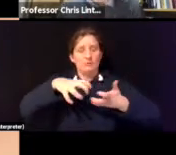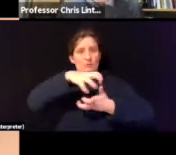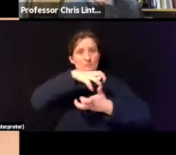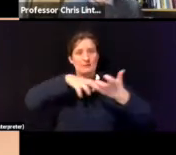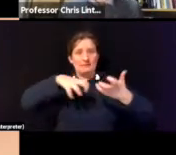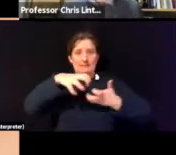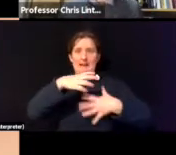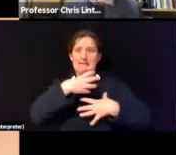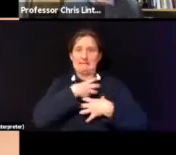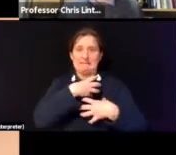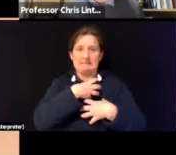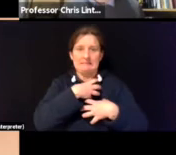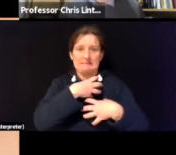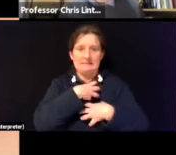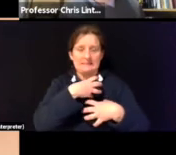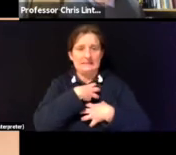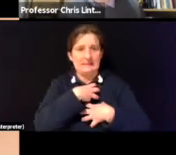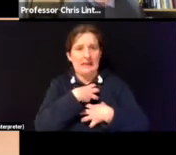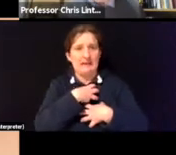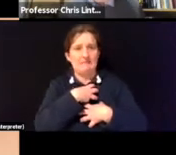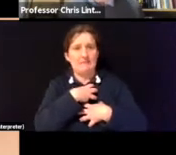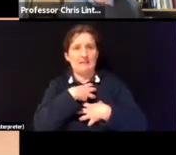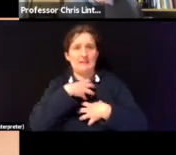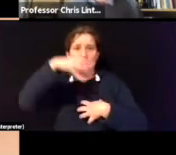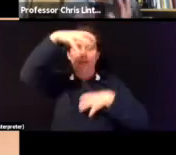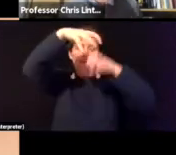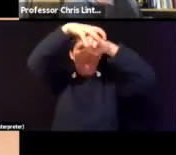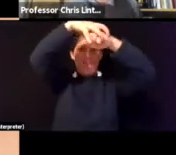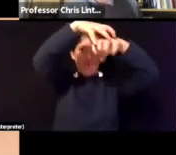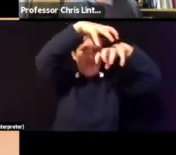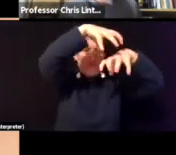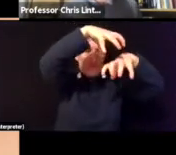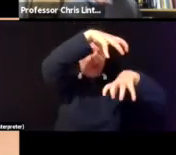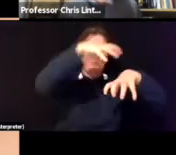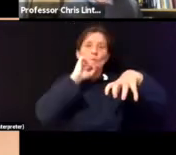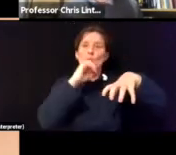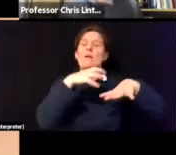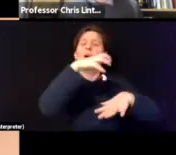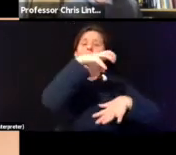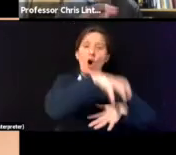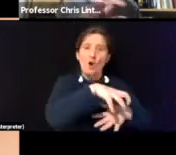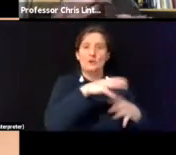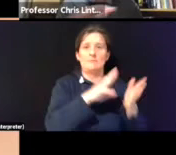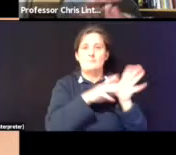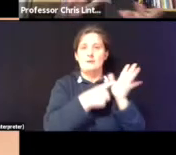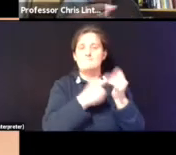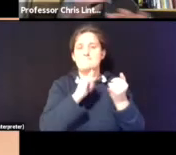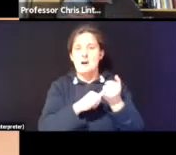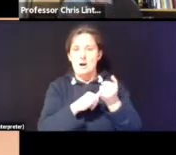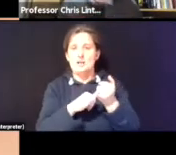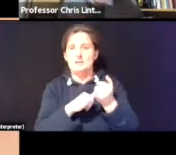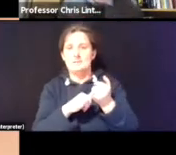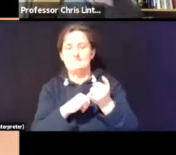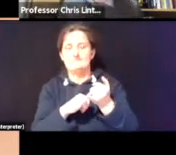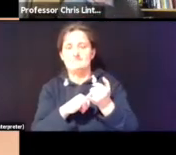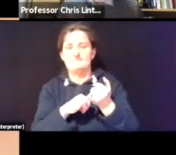definitely scary sky crane technology on the surface of Mars in a place that's thought